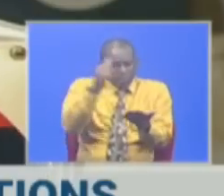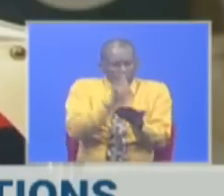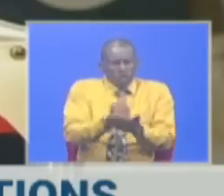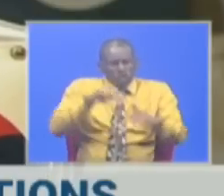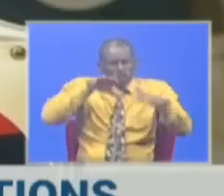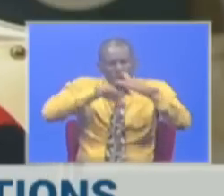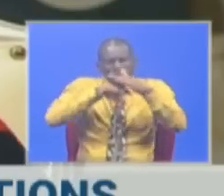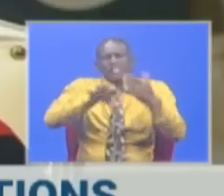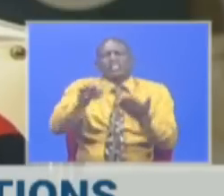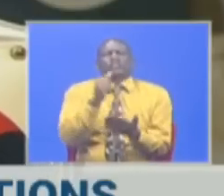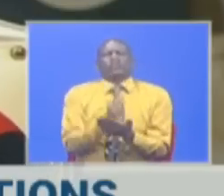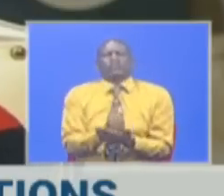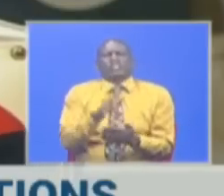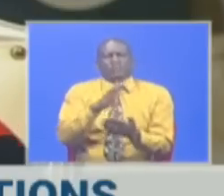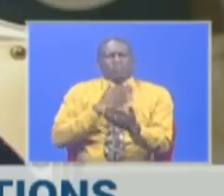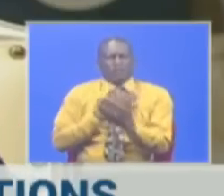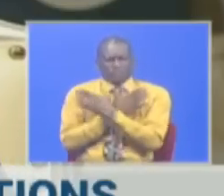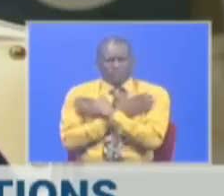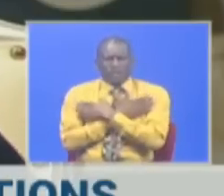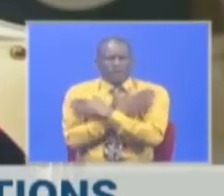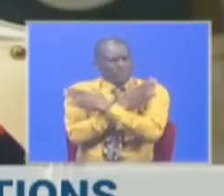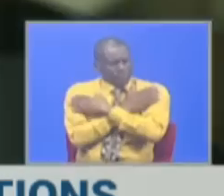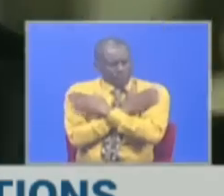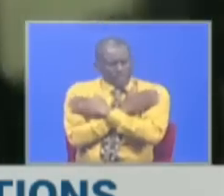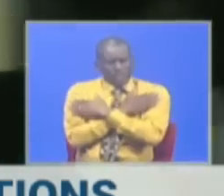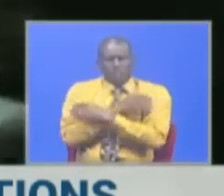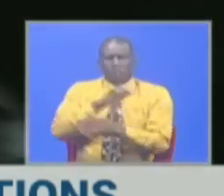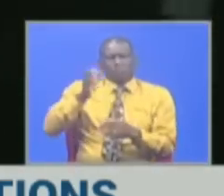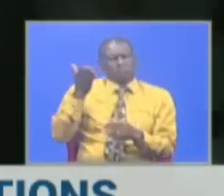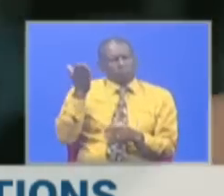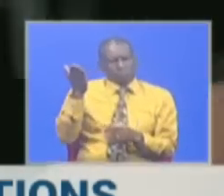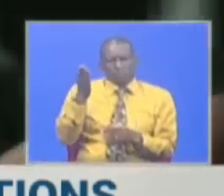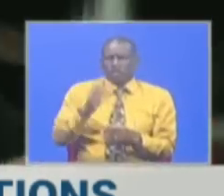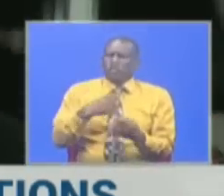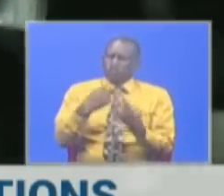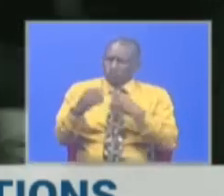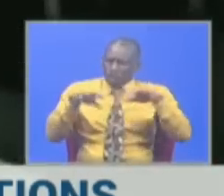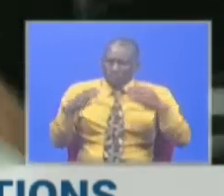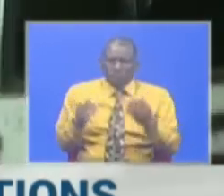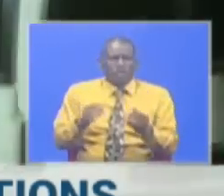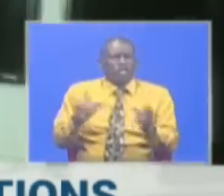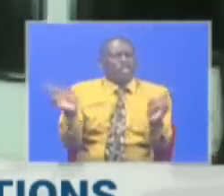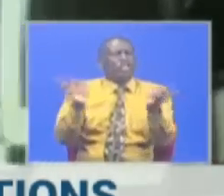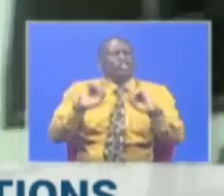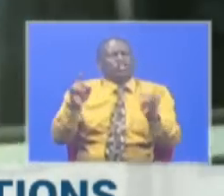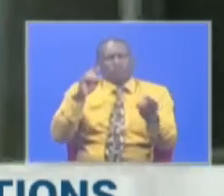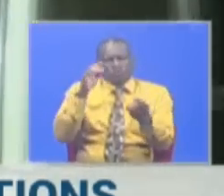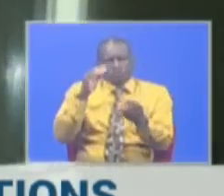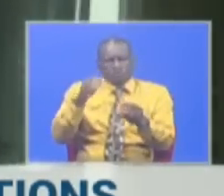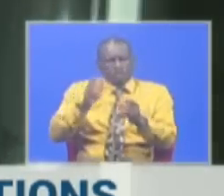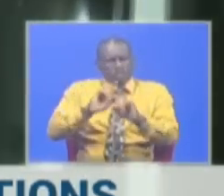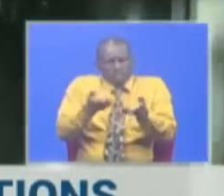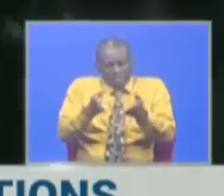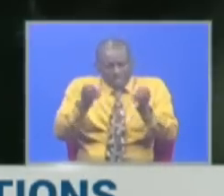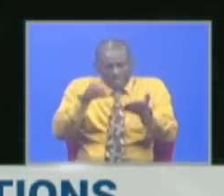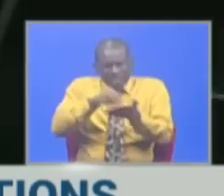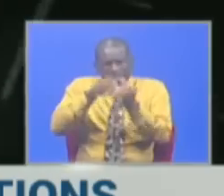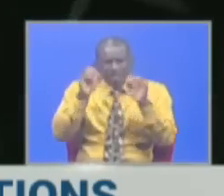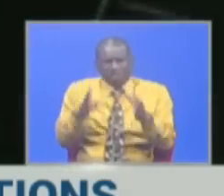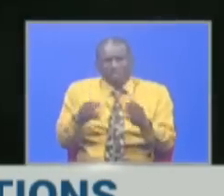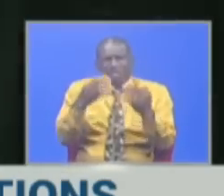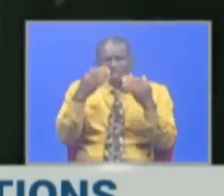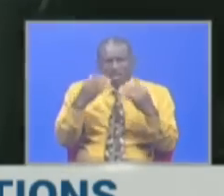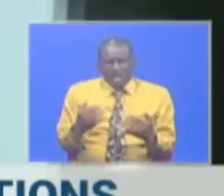my friend. That friendship, Echesa describes, may no longer hold as it becomes apparent that he is now